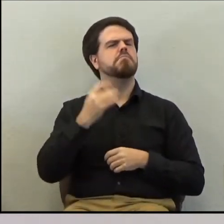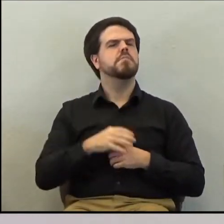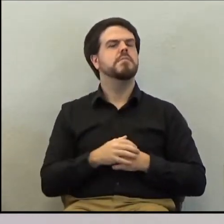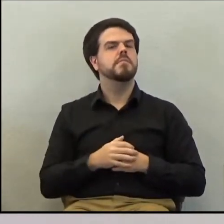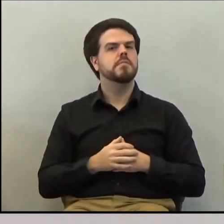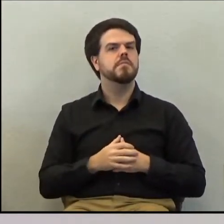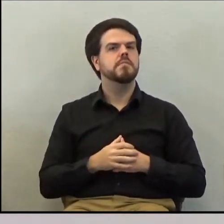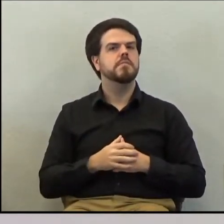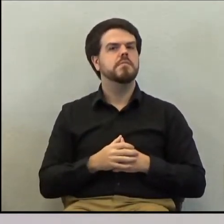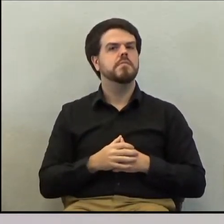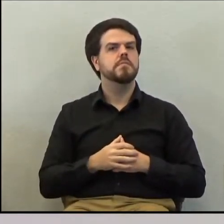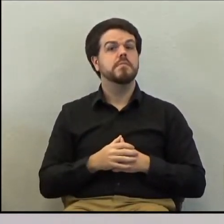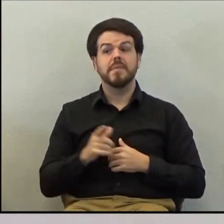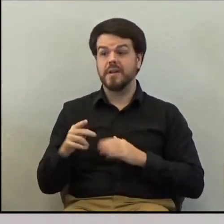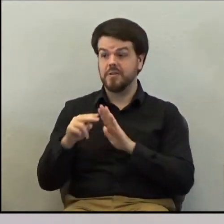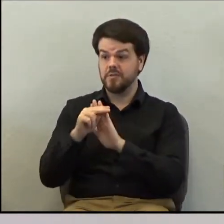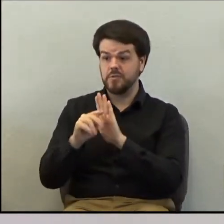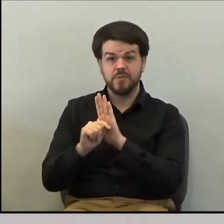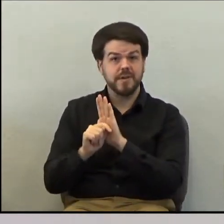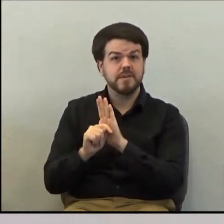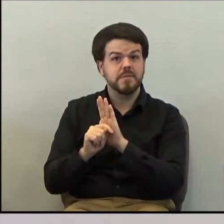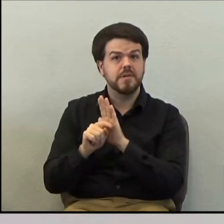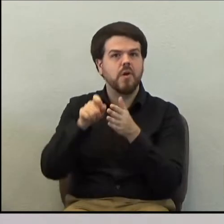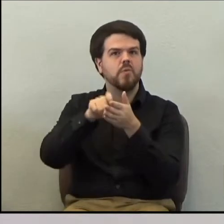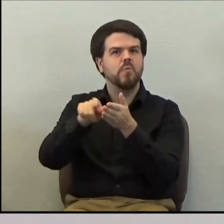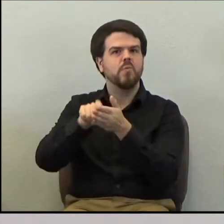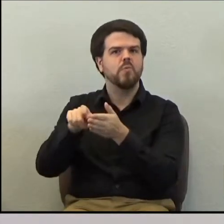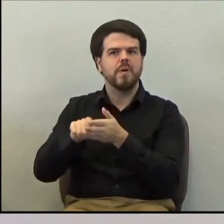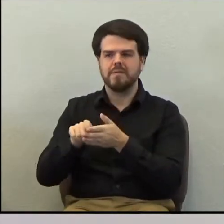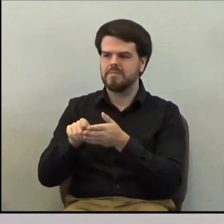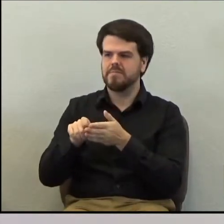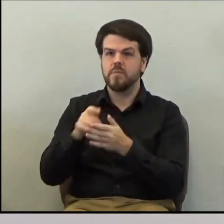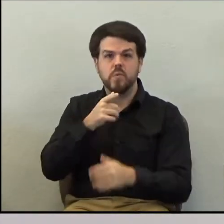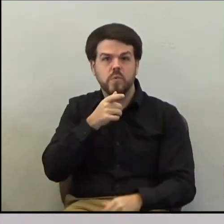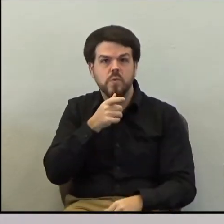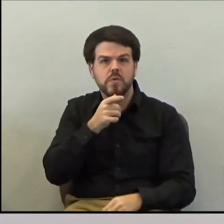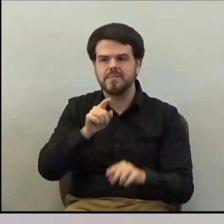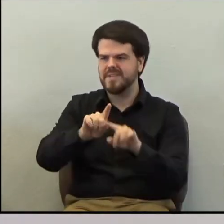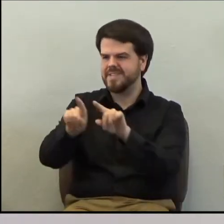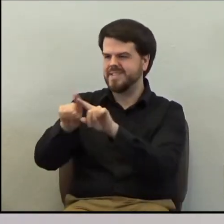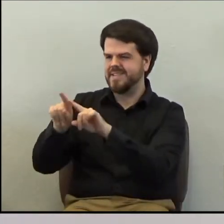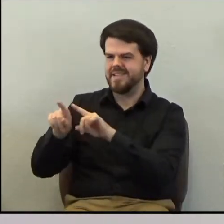the New Testament is written by a number of authors.